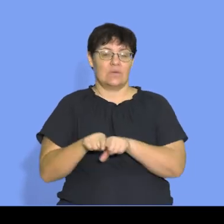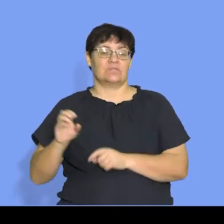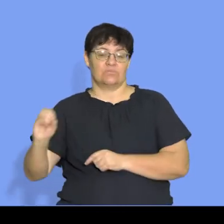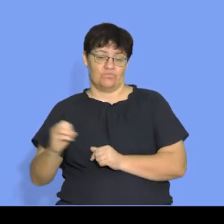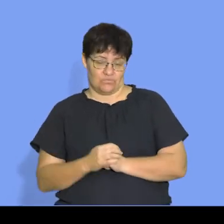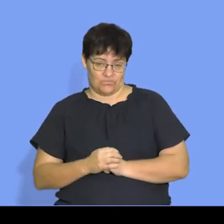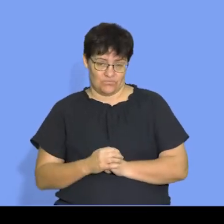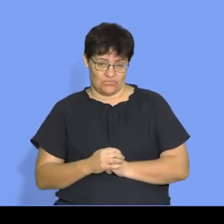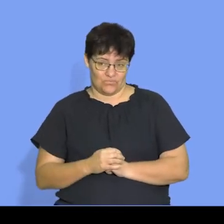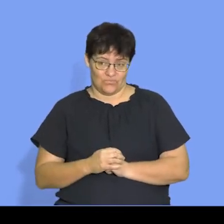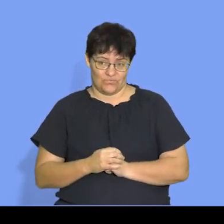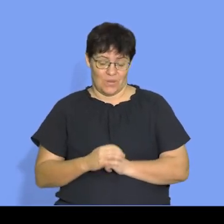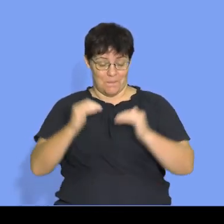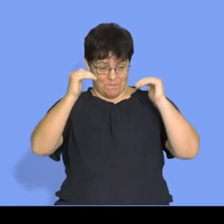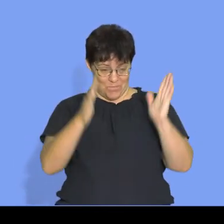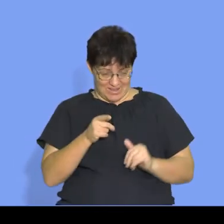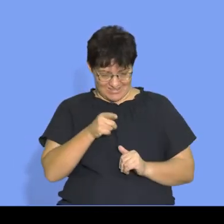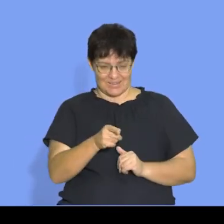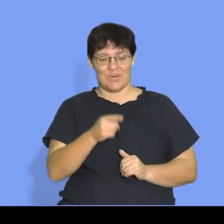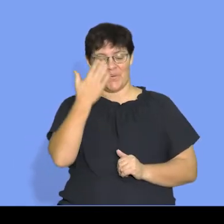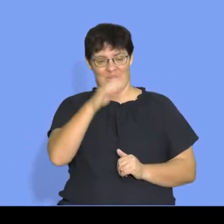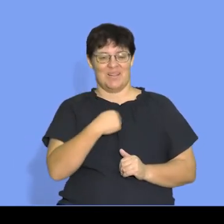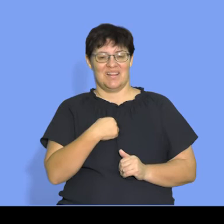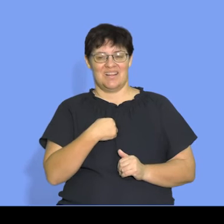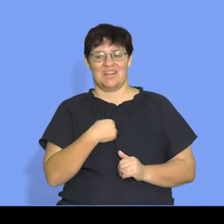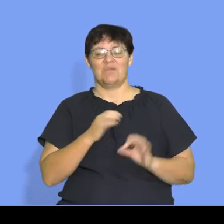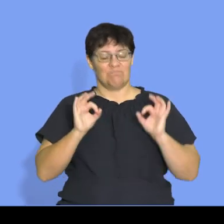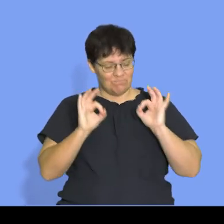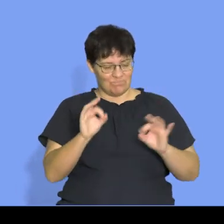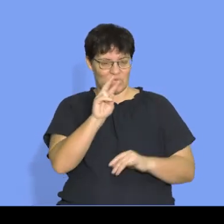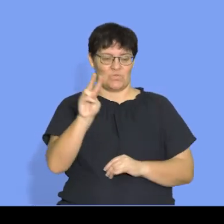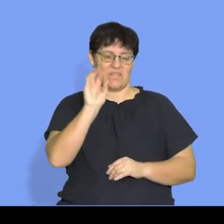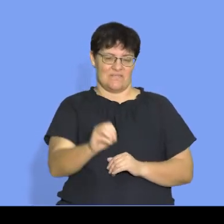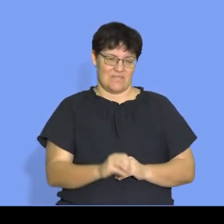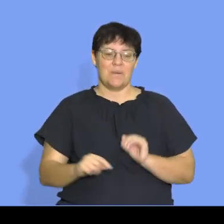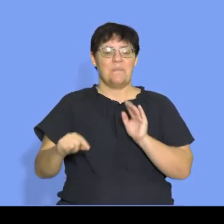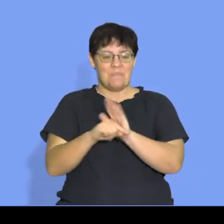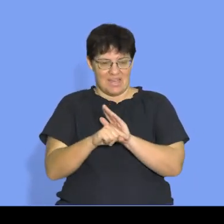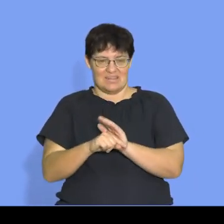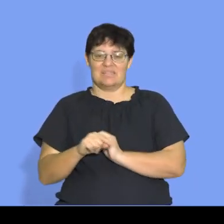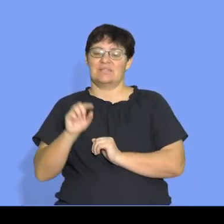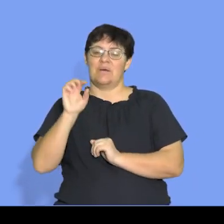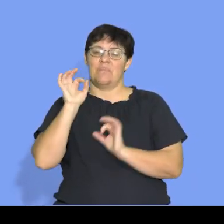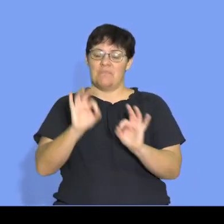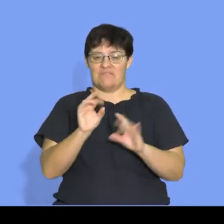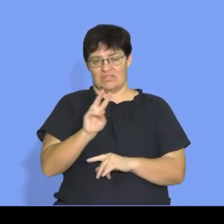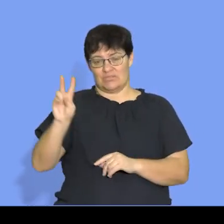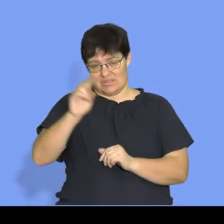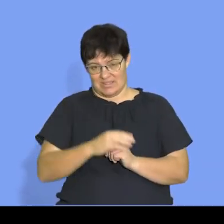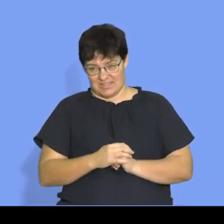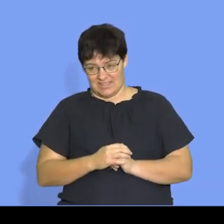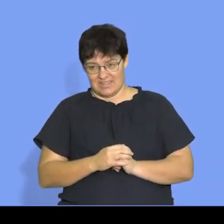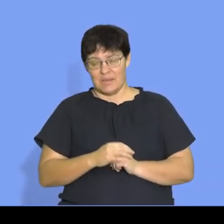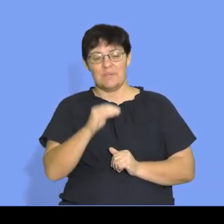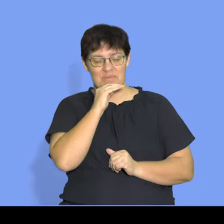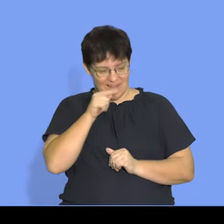Now, in the bracket, I now have a perfect square minus a perfect square, which will then qualify it as